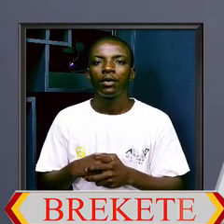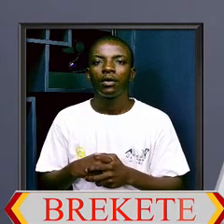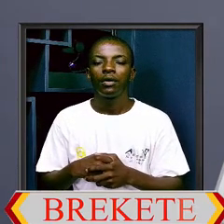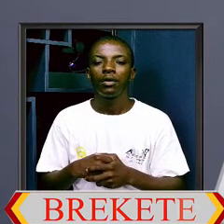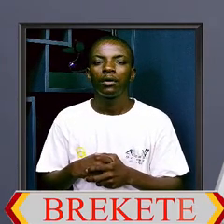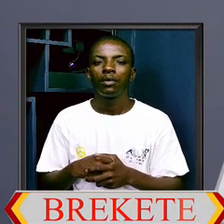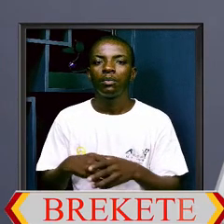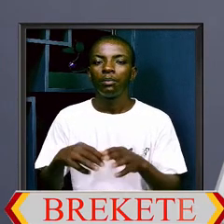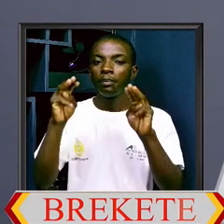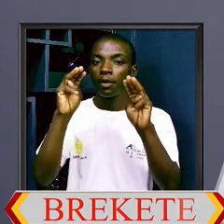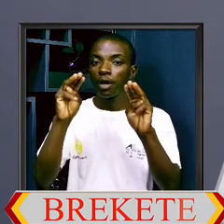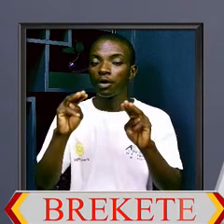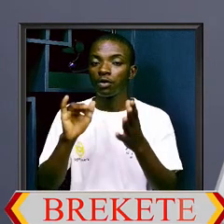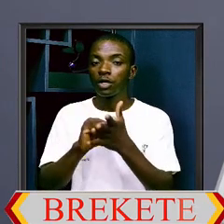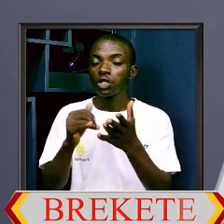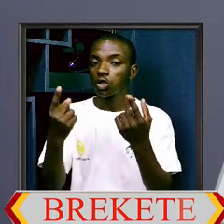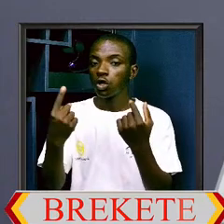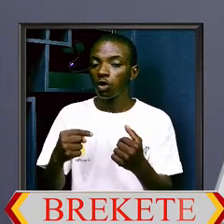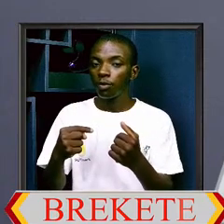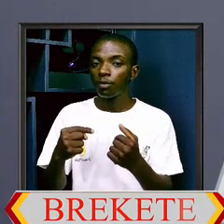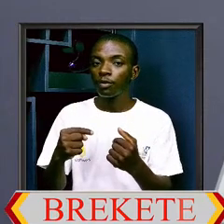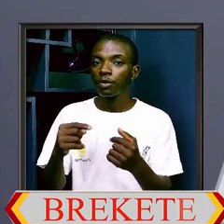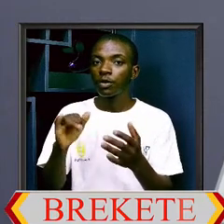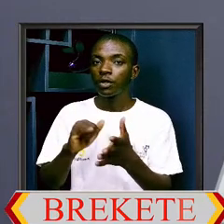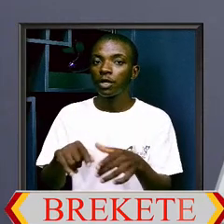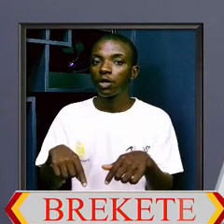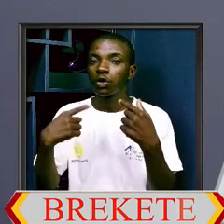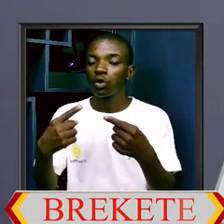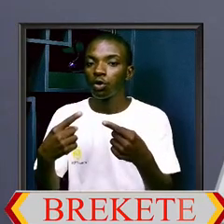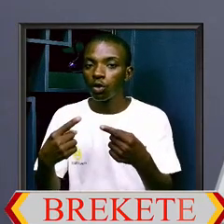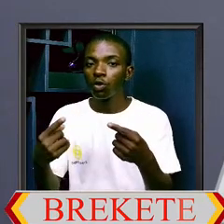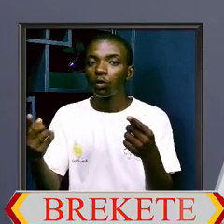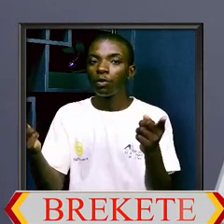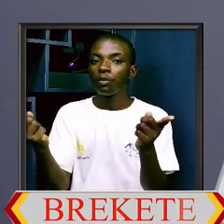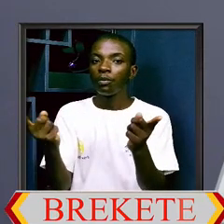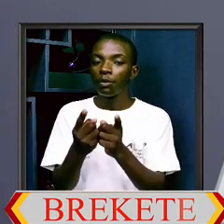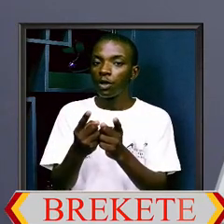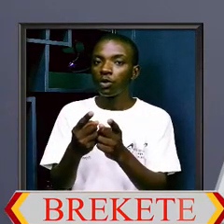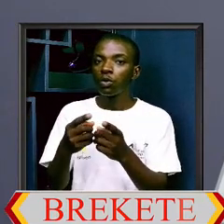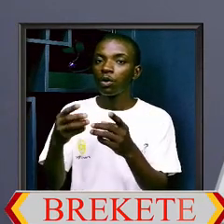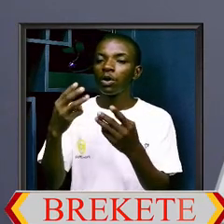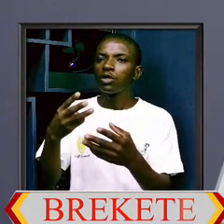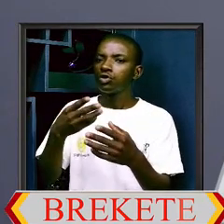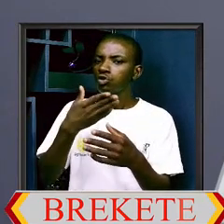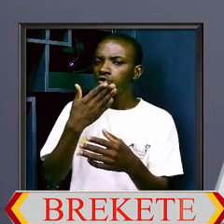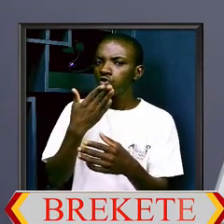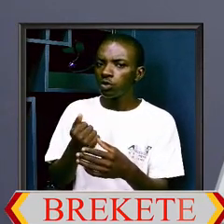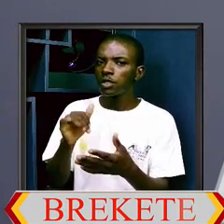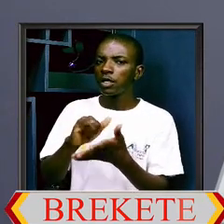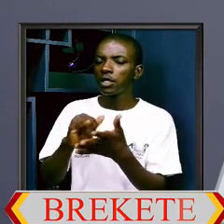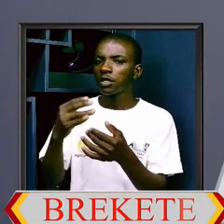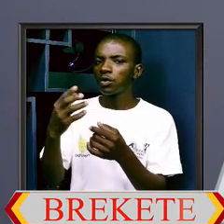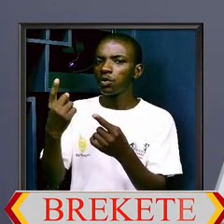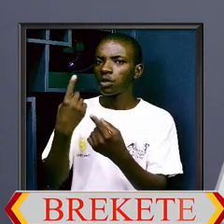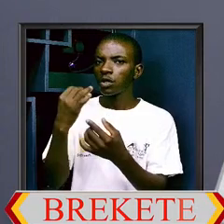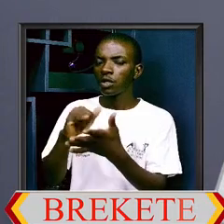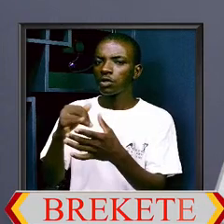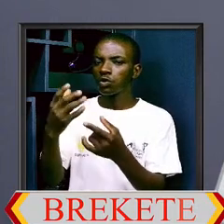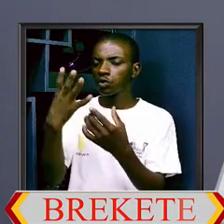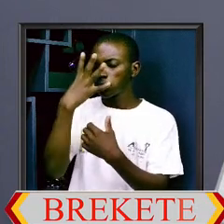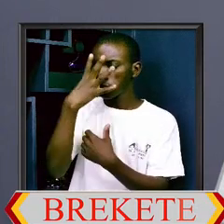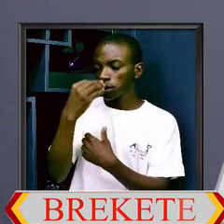them Miracle where they come where you go when I meet for Road it swe well the one where you lie down they meet